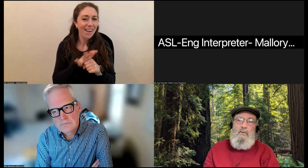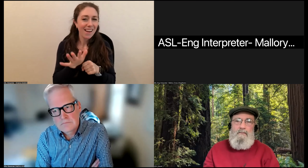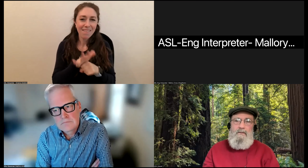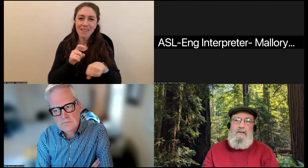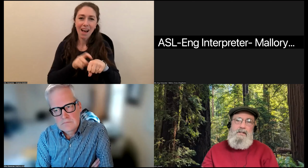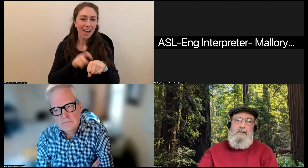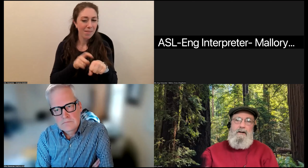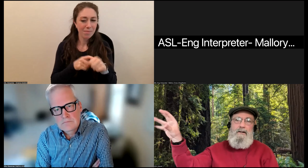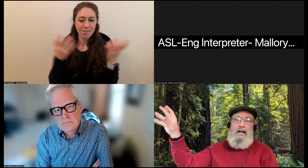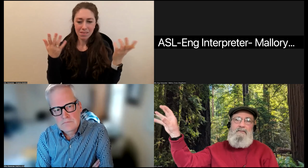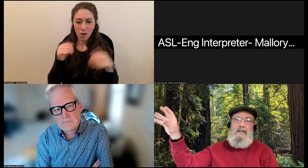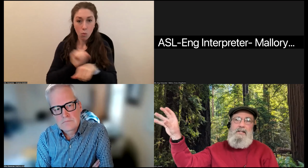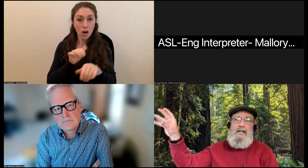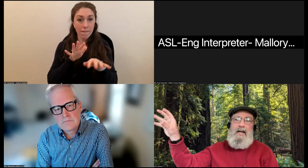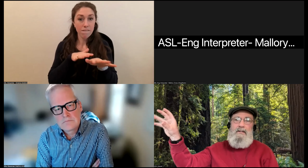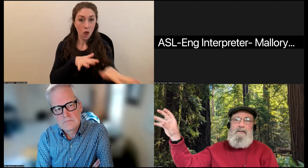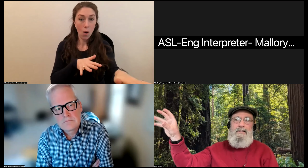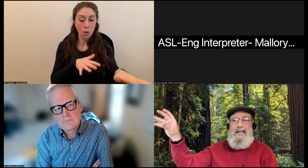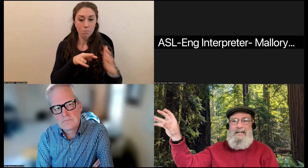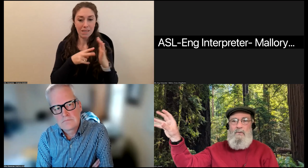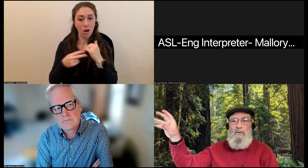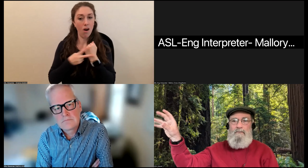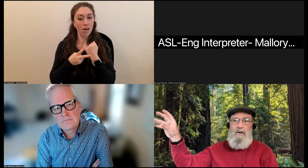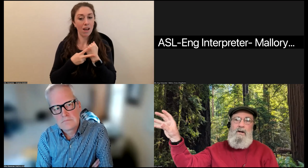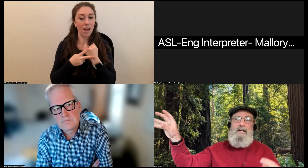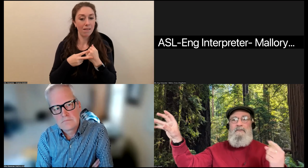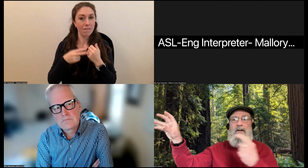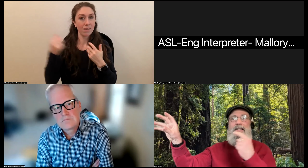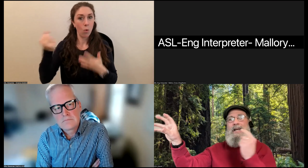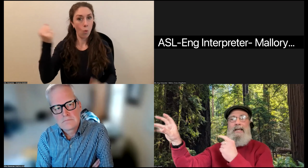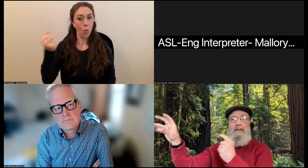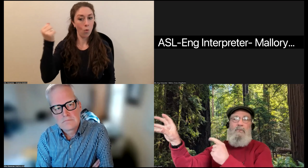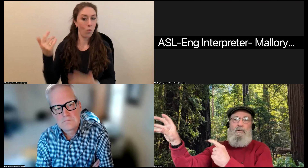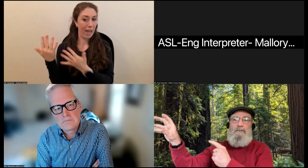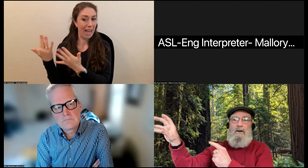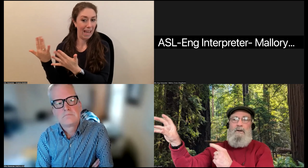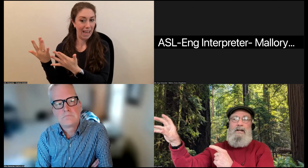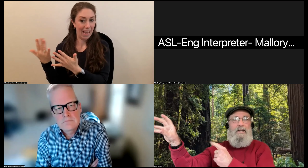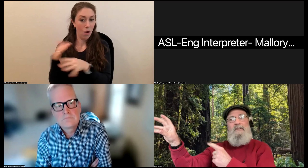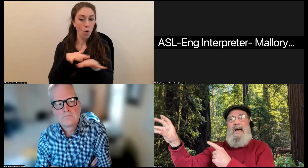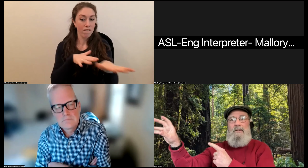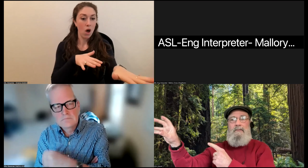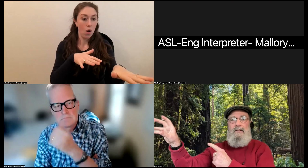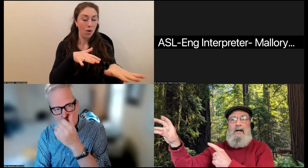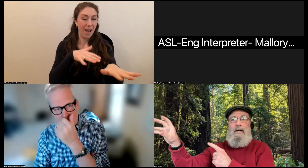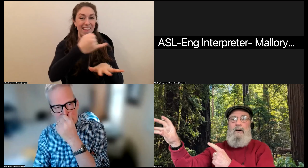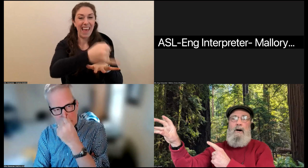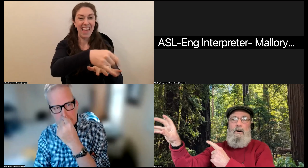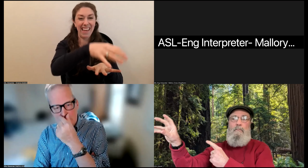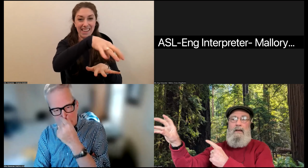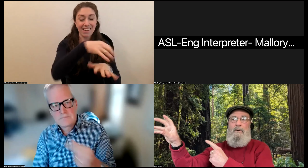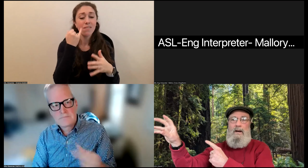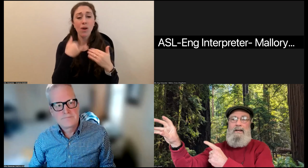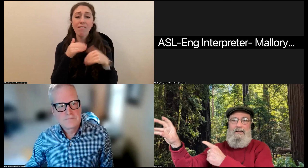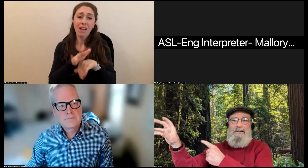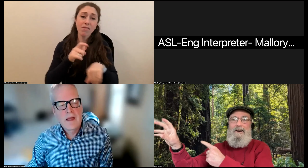problem with workflows is that archiving is sitting out here at the end of the workflow, the very tail of the workflow. If you have enough time, oh,